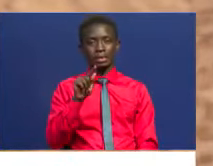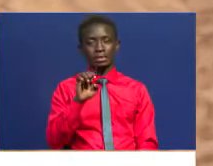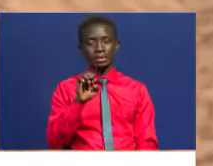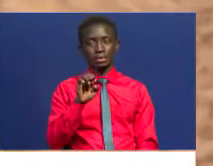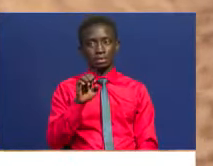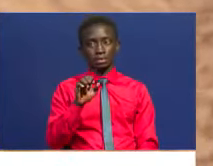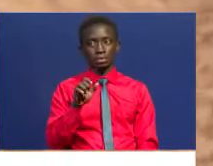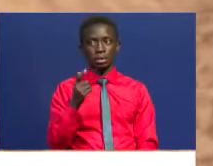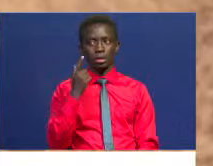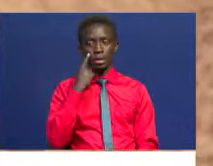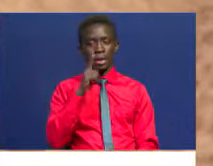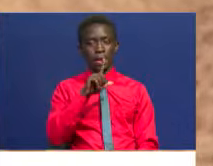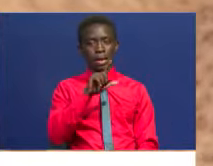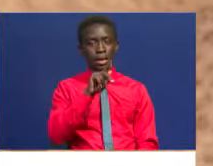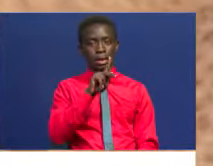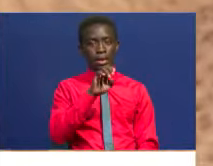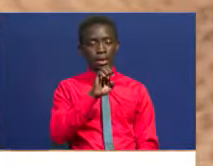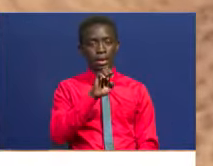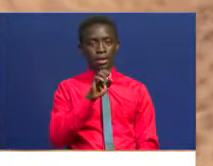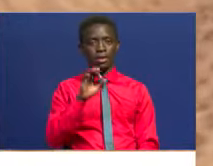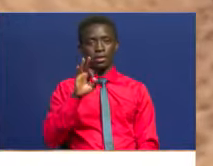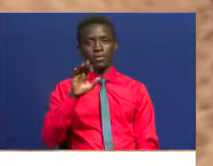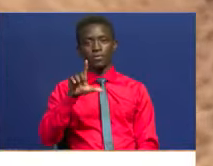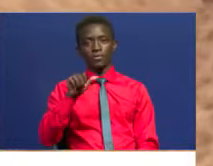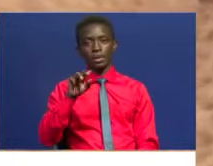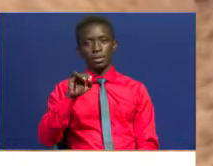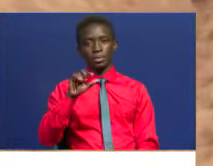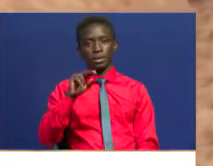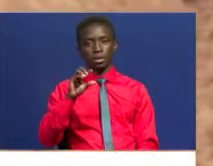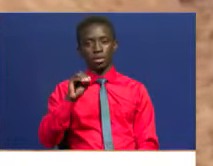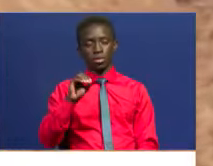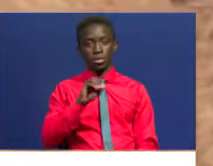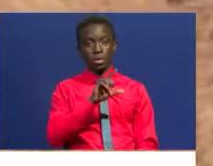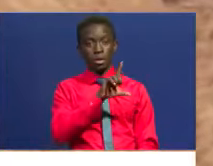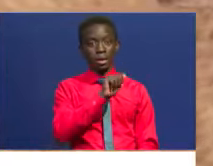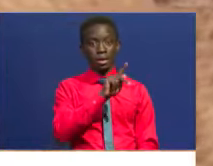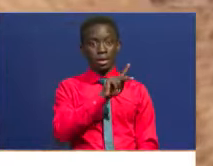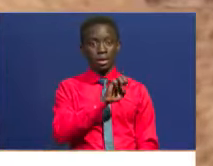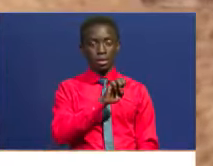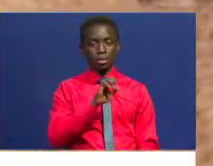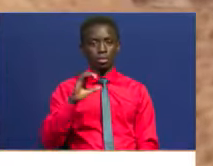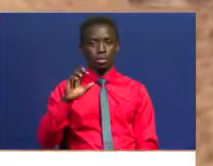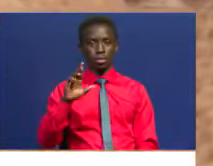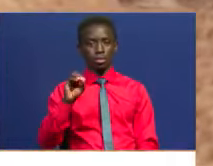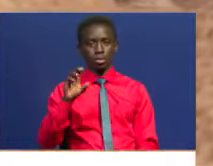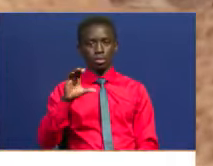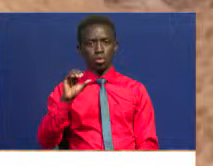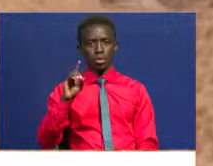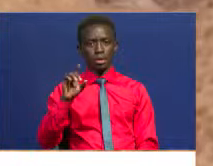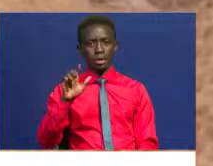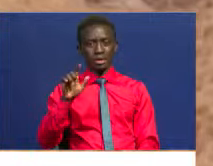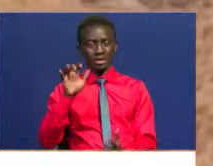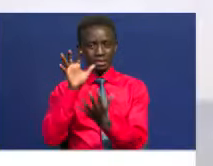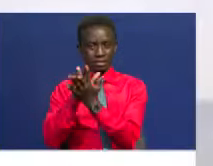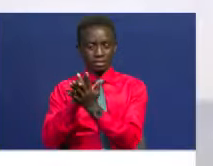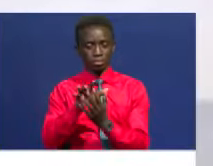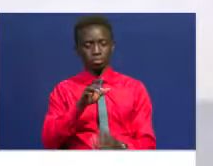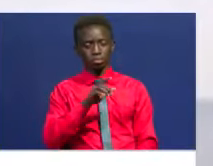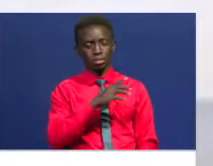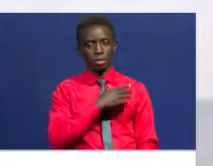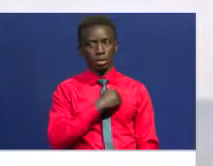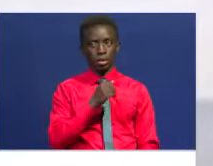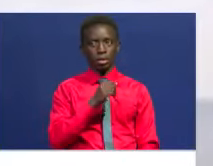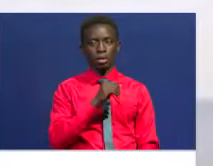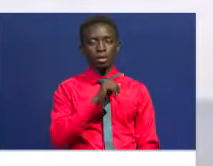Lake Crocodiles, and Lake Tilapia, which were formed in 1974 from volcanic eruption at